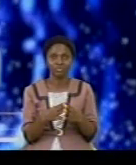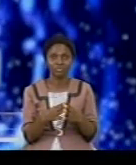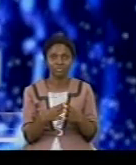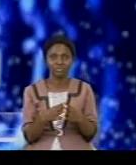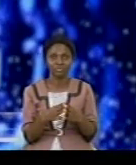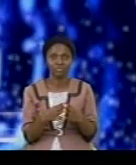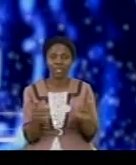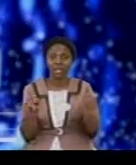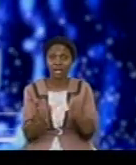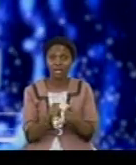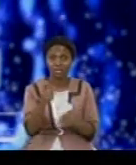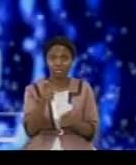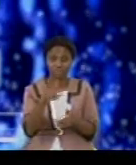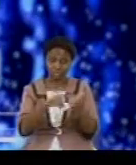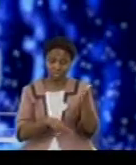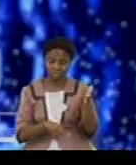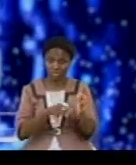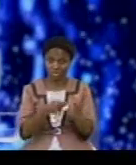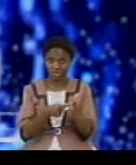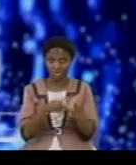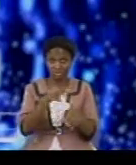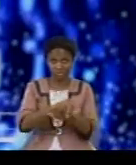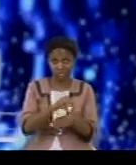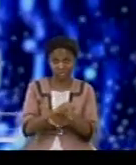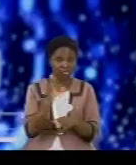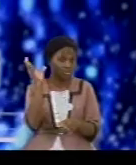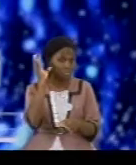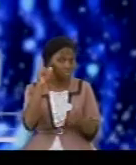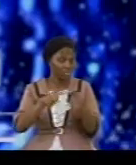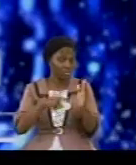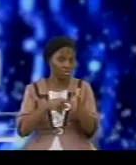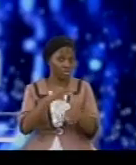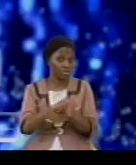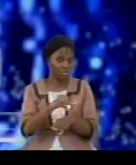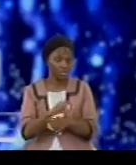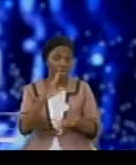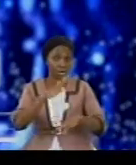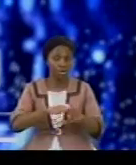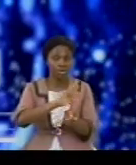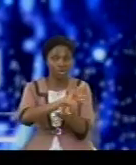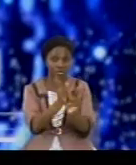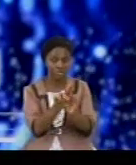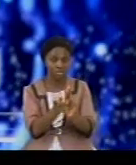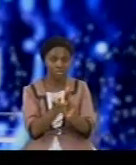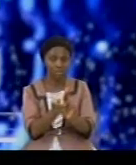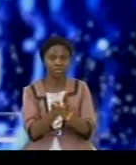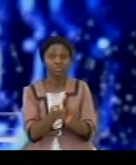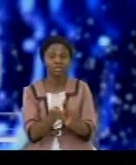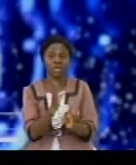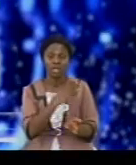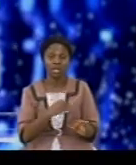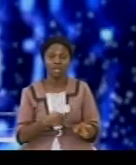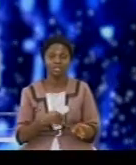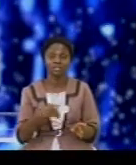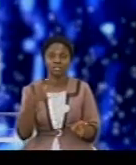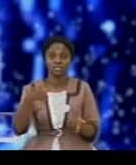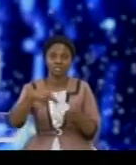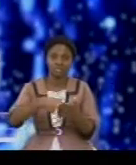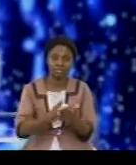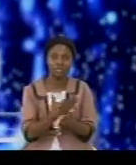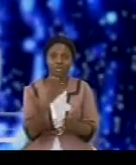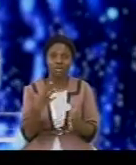As we look at this message on repentance and regeneration of kingdom citizens, number one, we'll